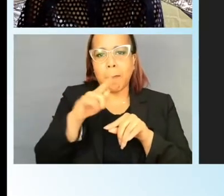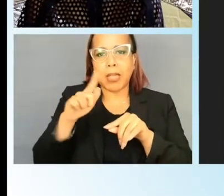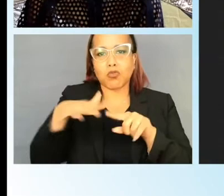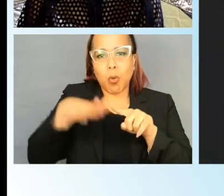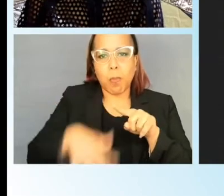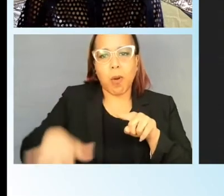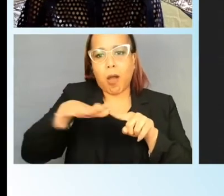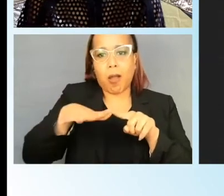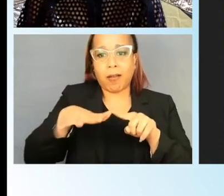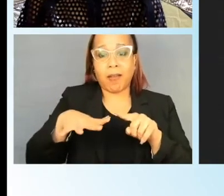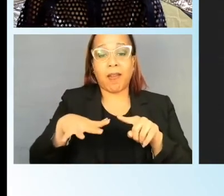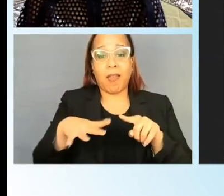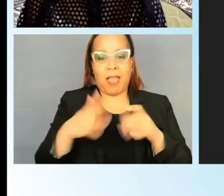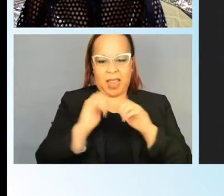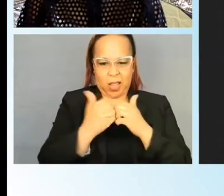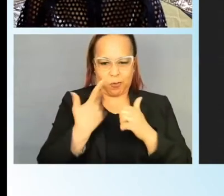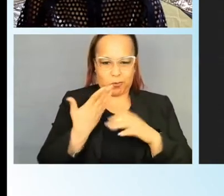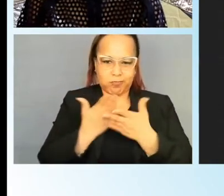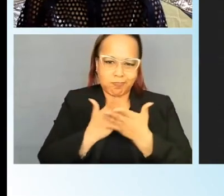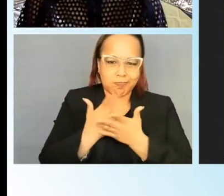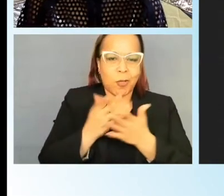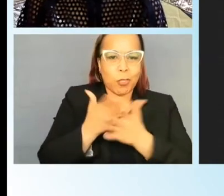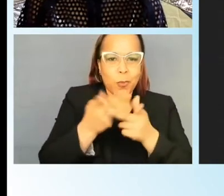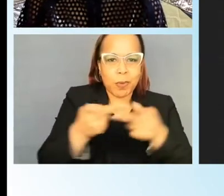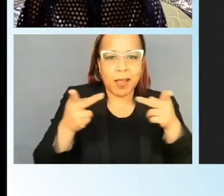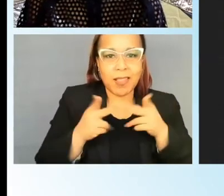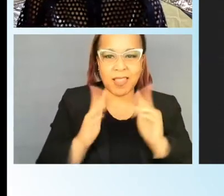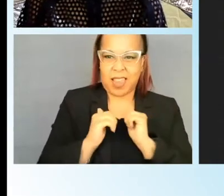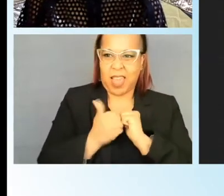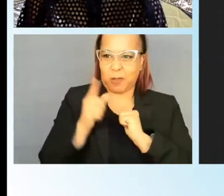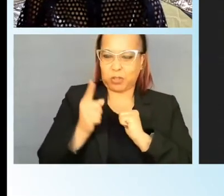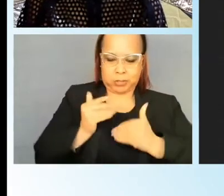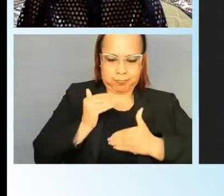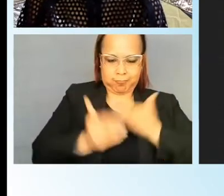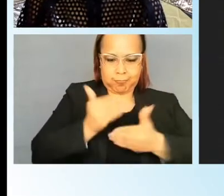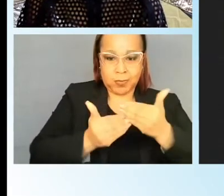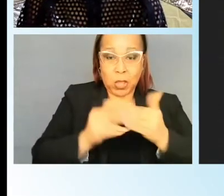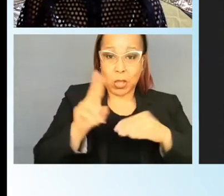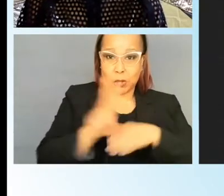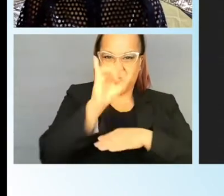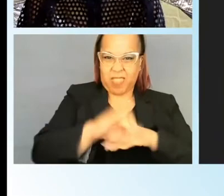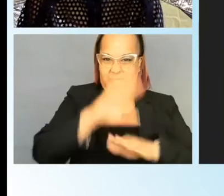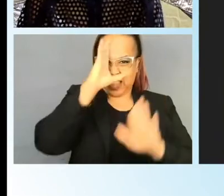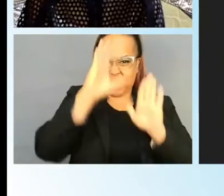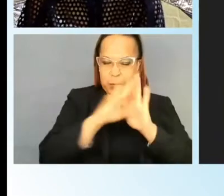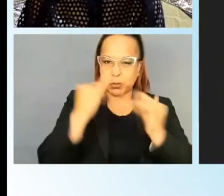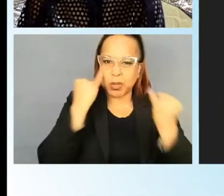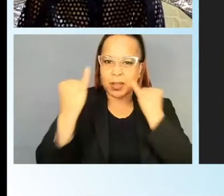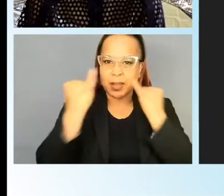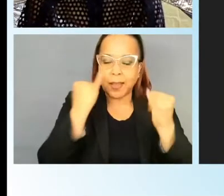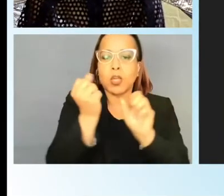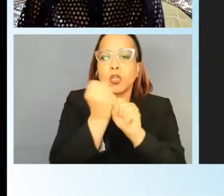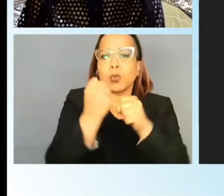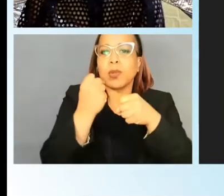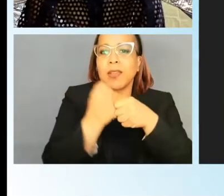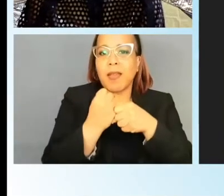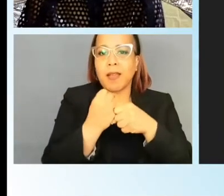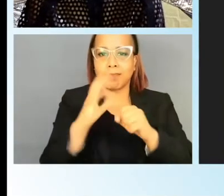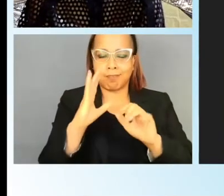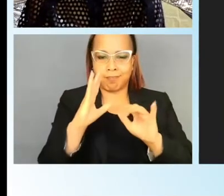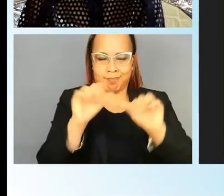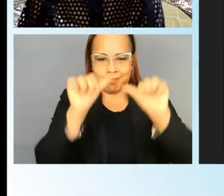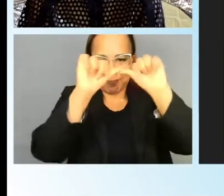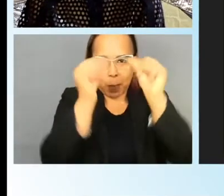move between places and the way that she moved, and to use some of that imagery to create the patterning of the